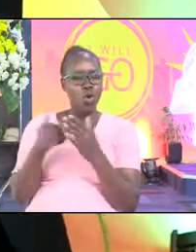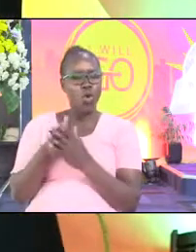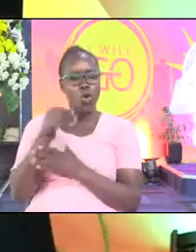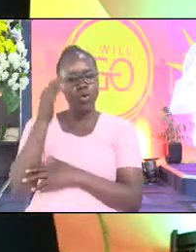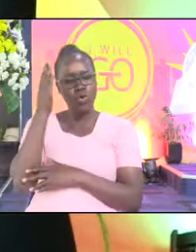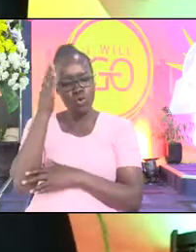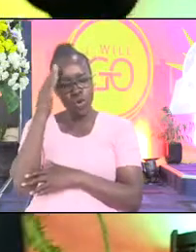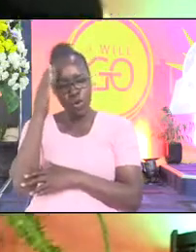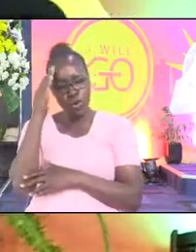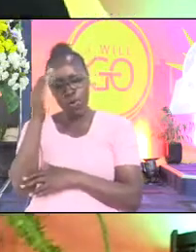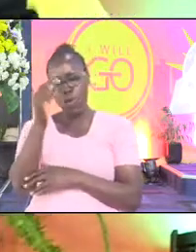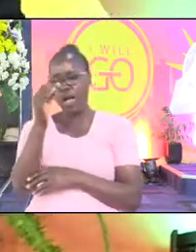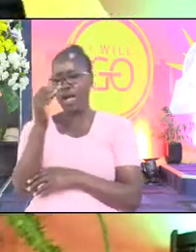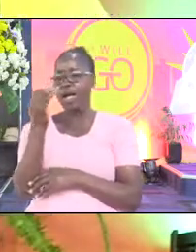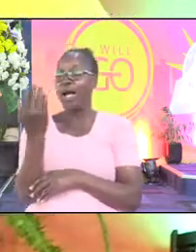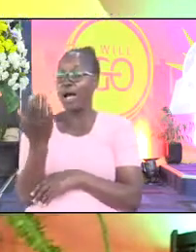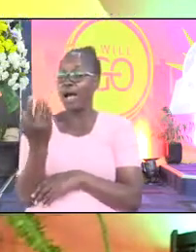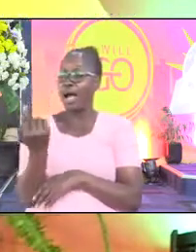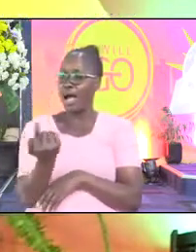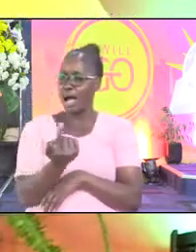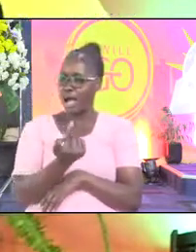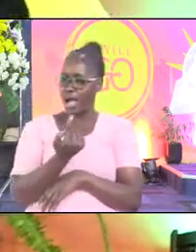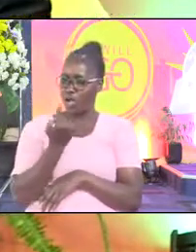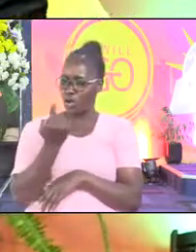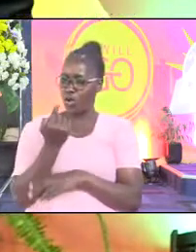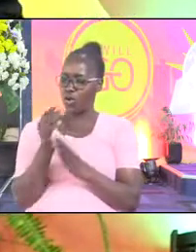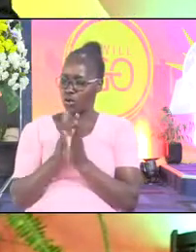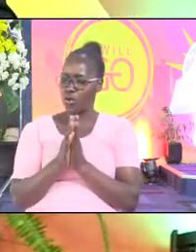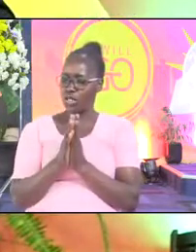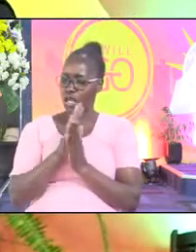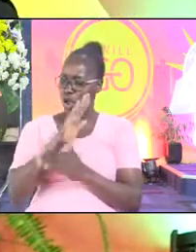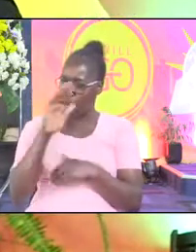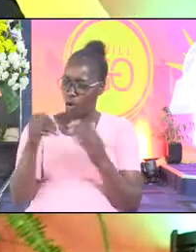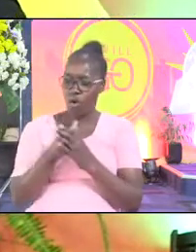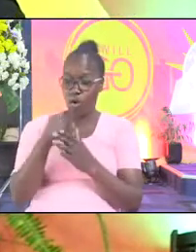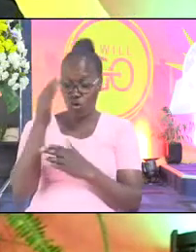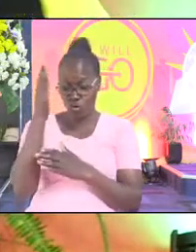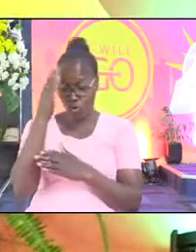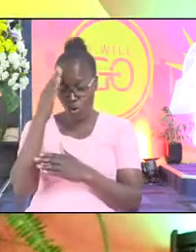all-knowing alone with the unknowing.